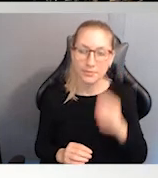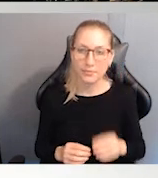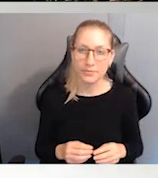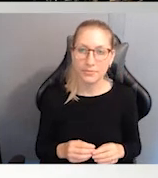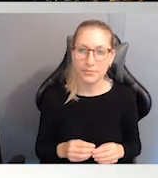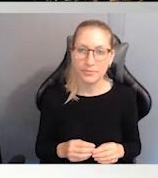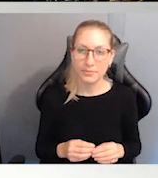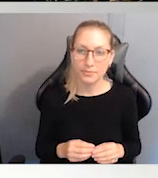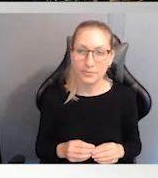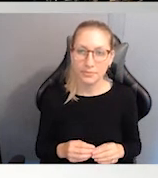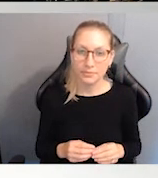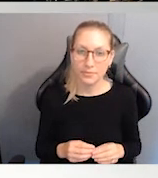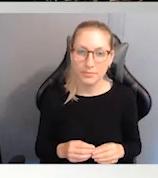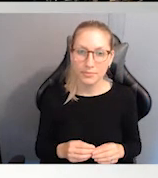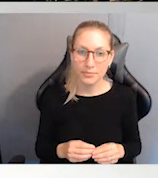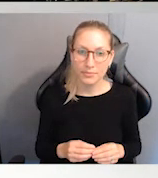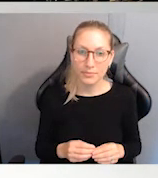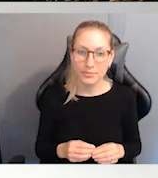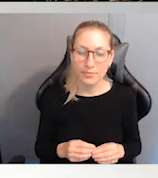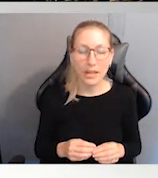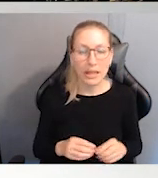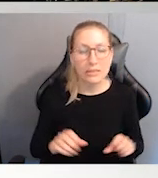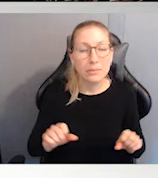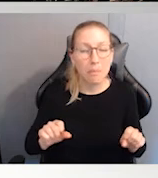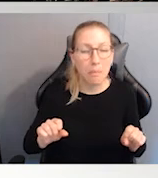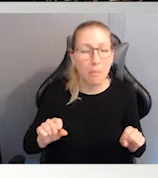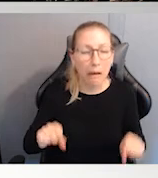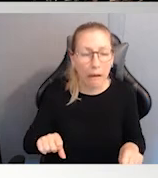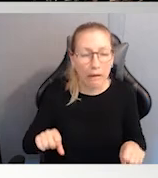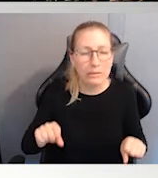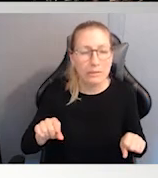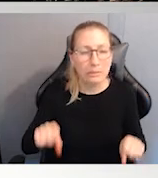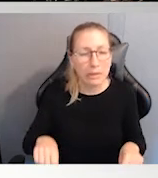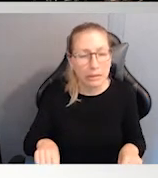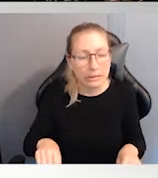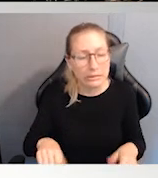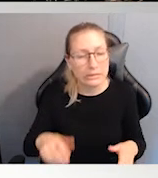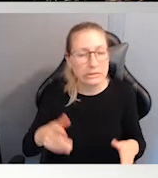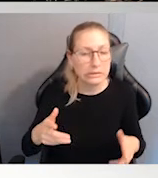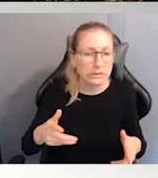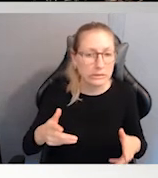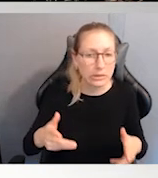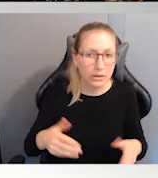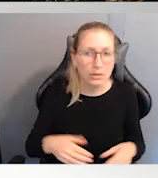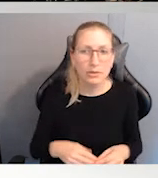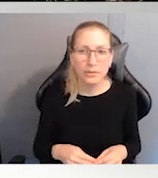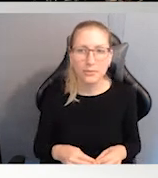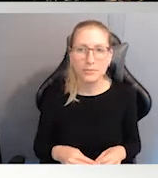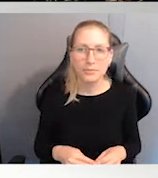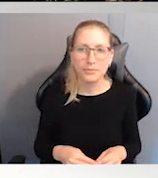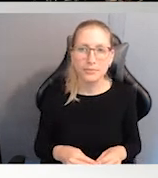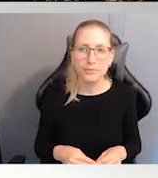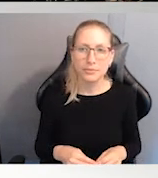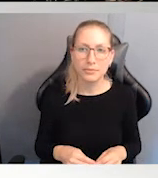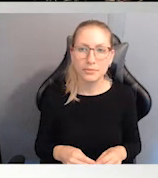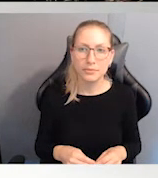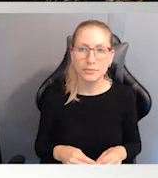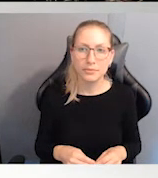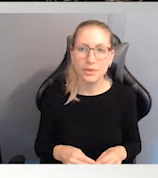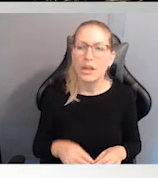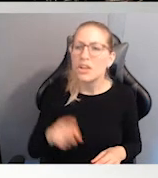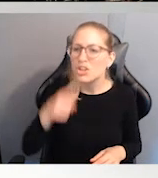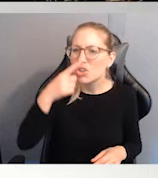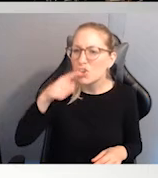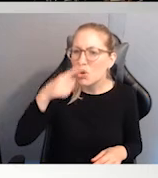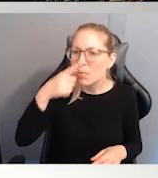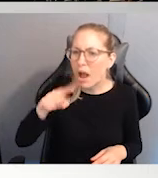You can turn an impossible into a possibility. Remember the unknown one she called to get help? Can you turn that screen off? I'm